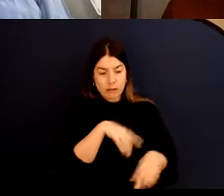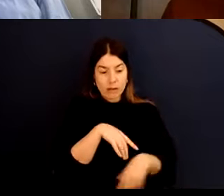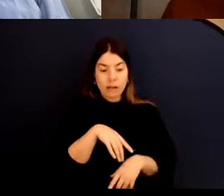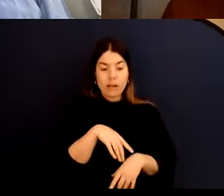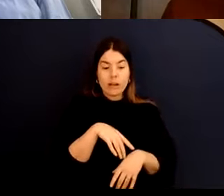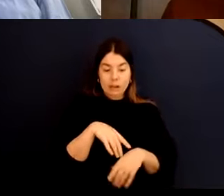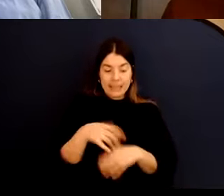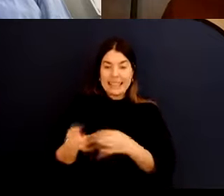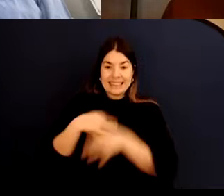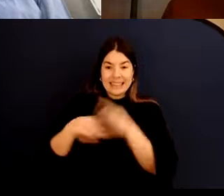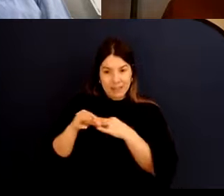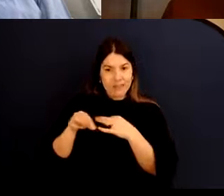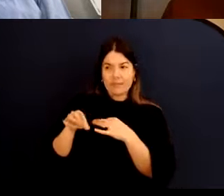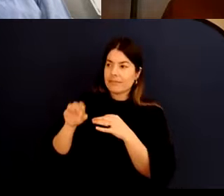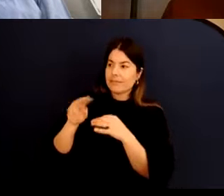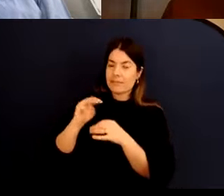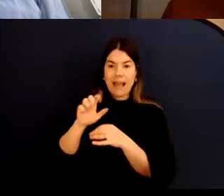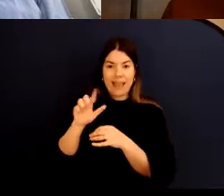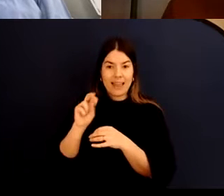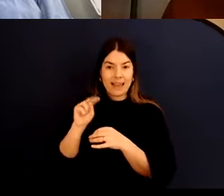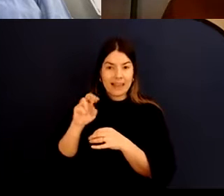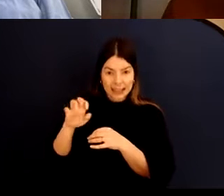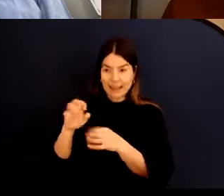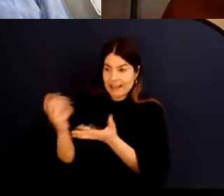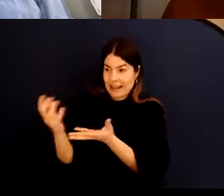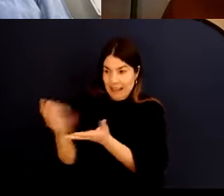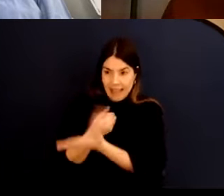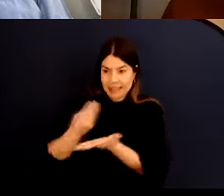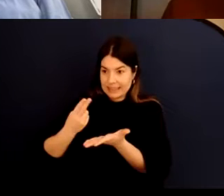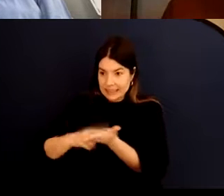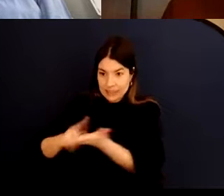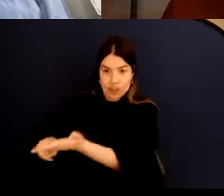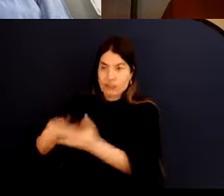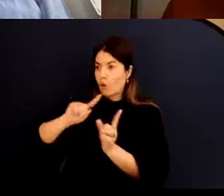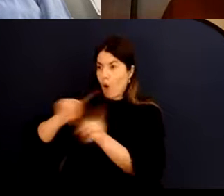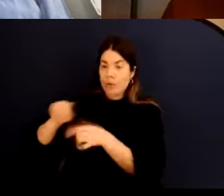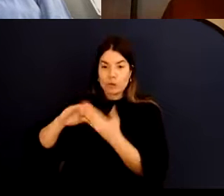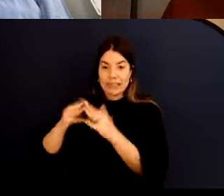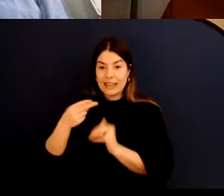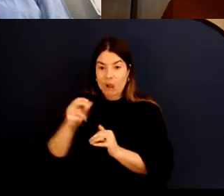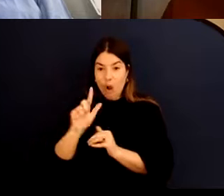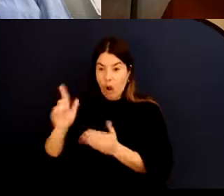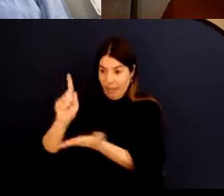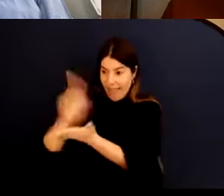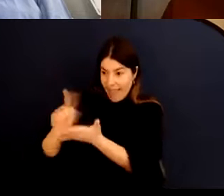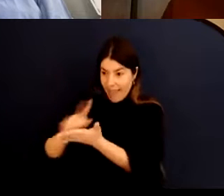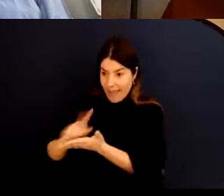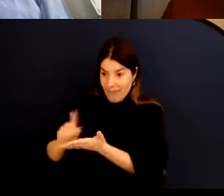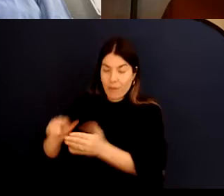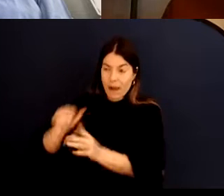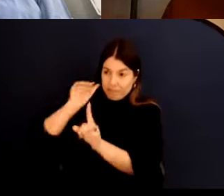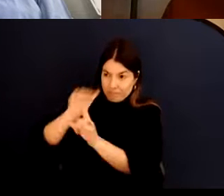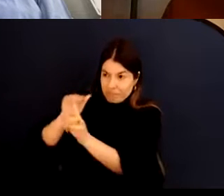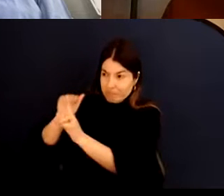other members of the organization having to get signatures or go to City Hall every week to ask for this to happen, as a city